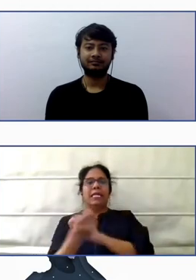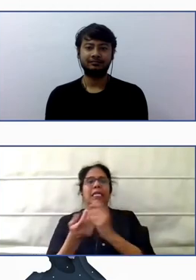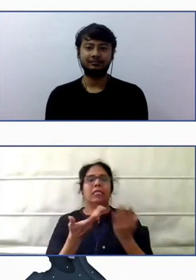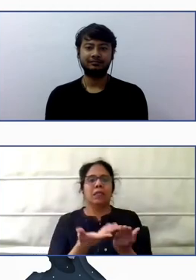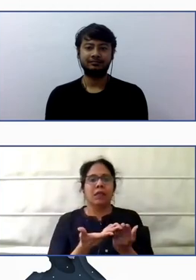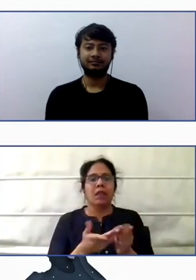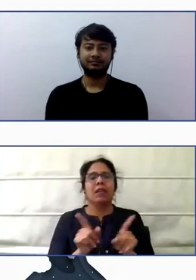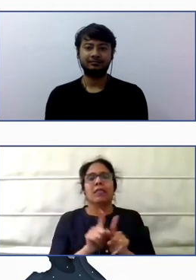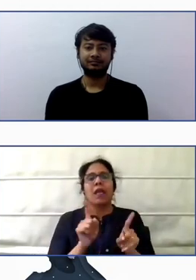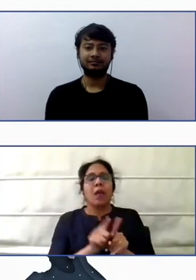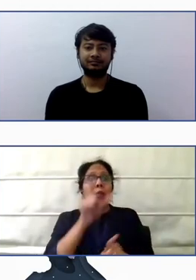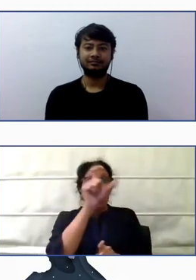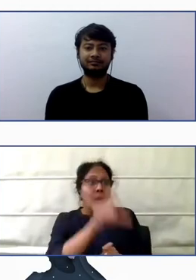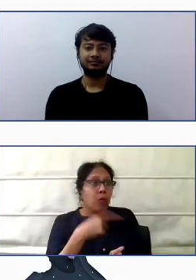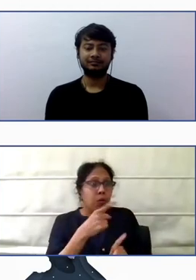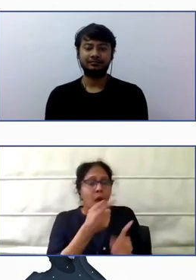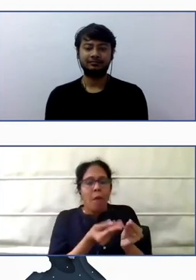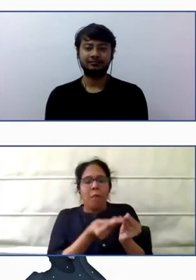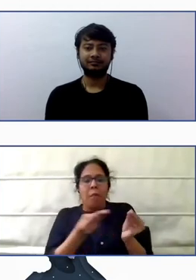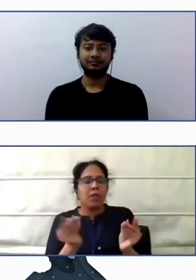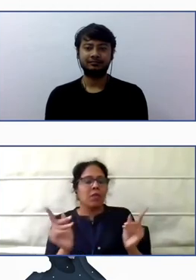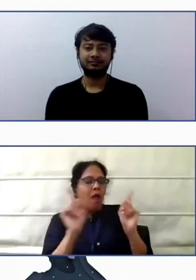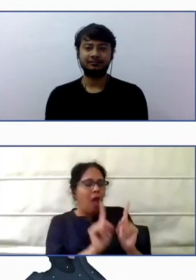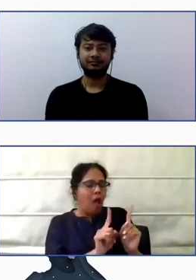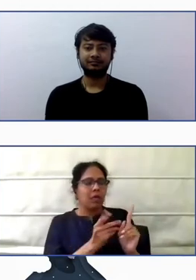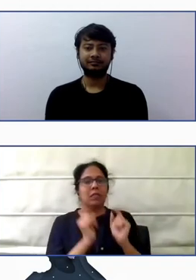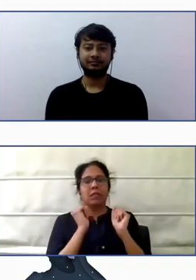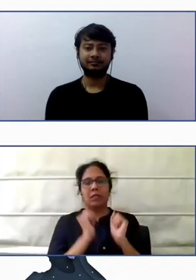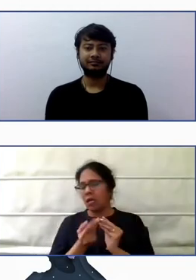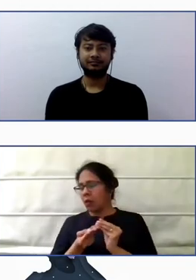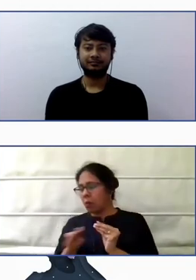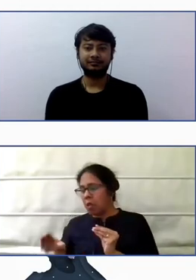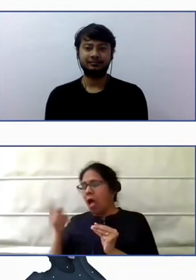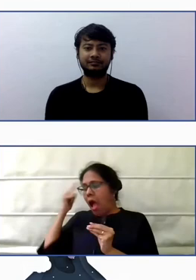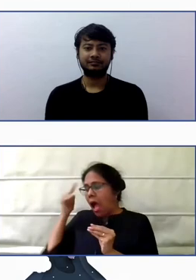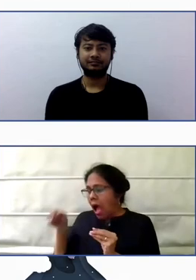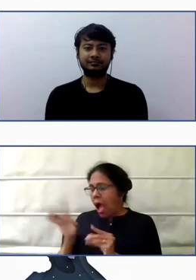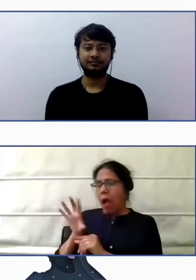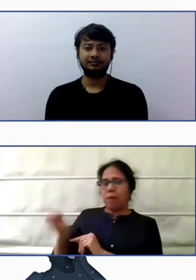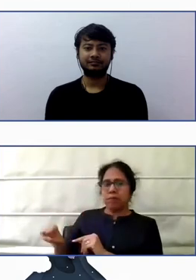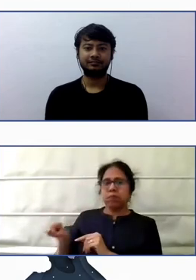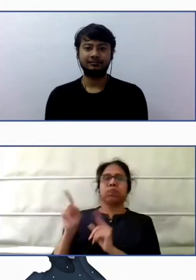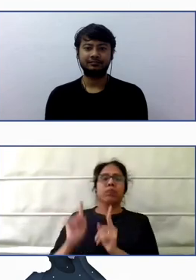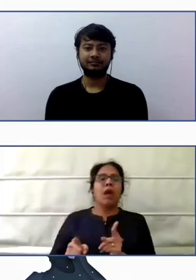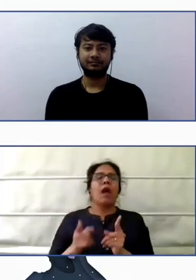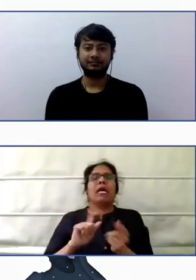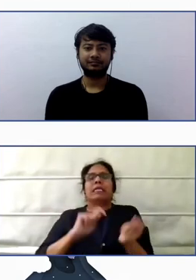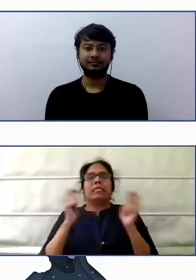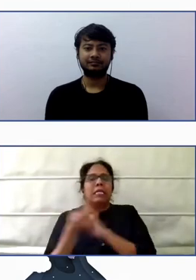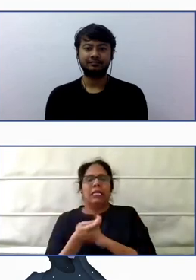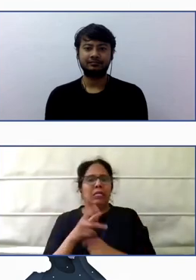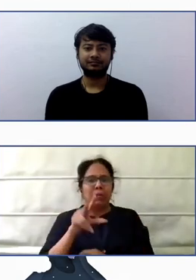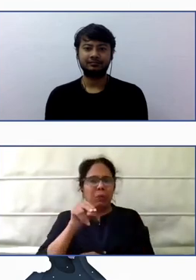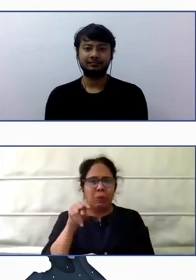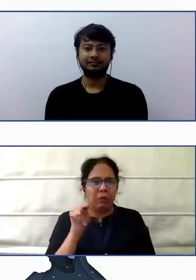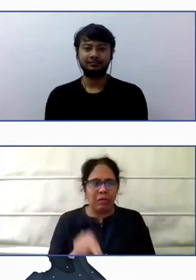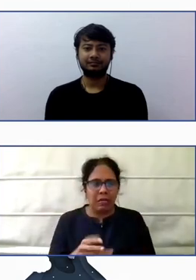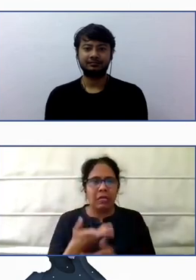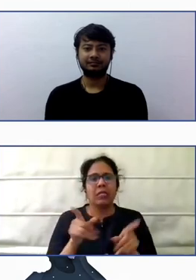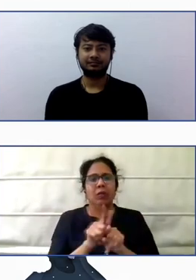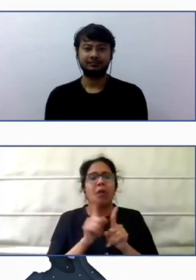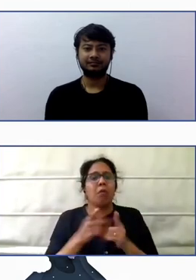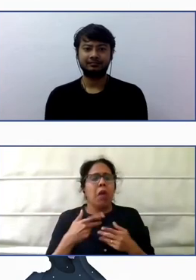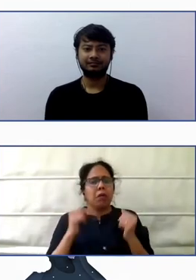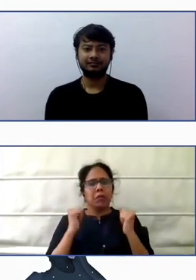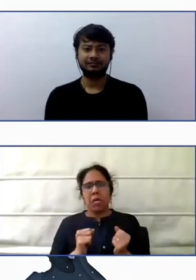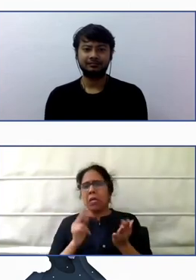the beneficiary to bring in that change. I sitting here today, I'm working with acid attack victims who are in North India, or I'm